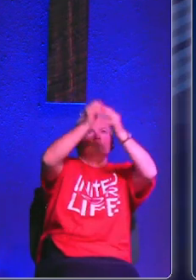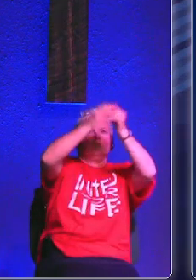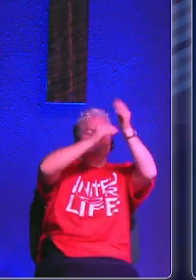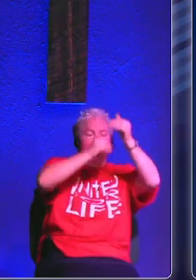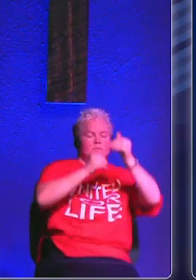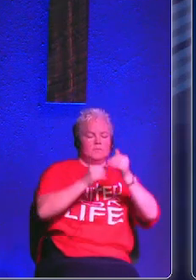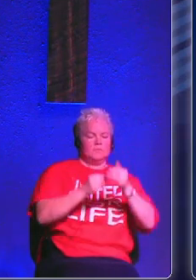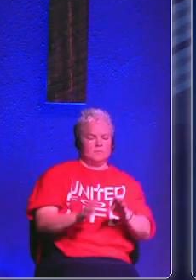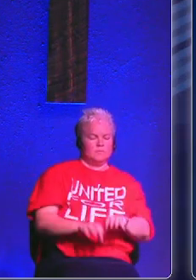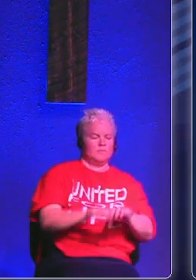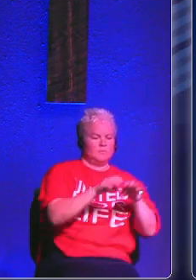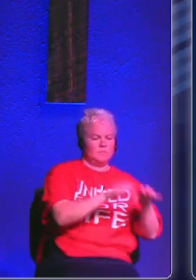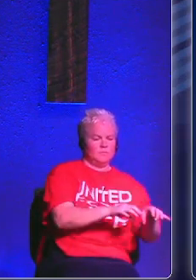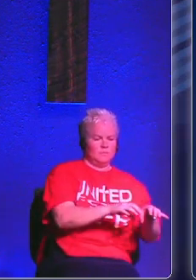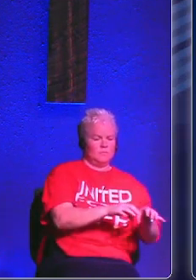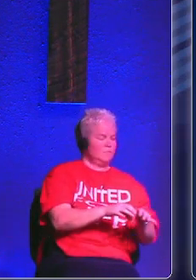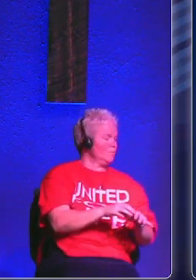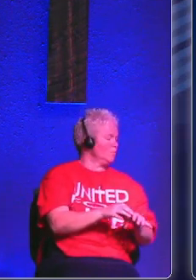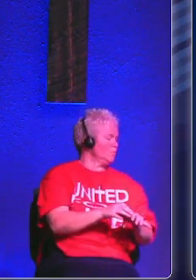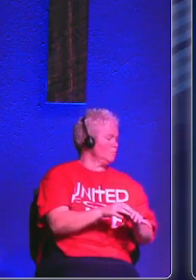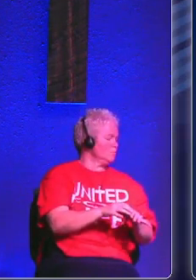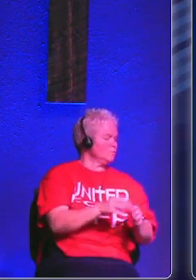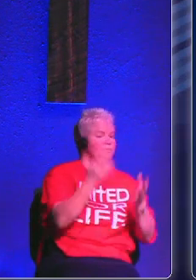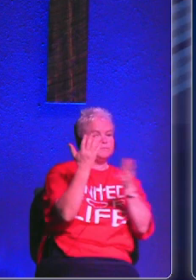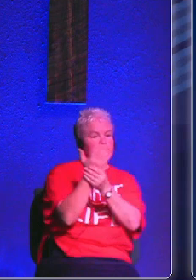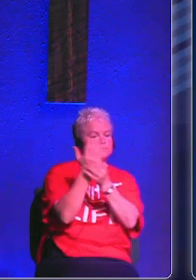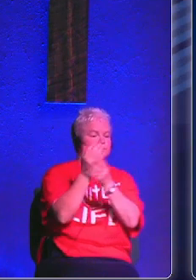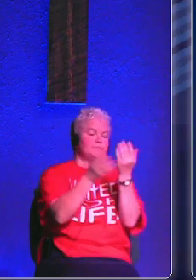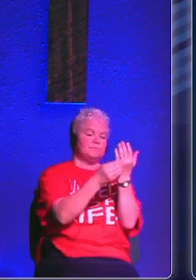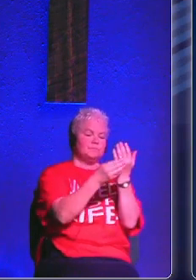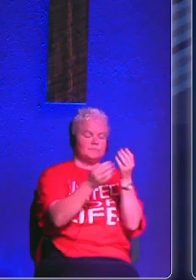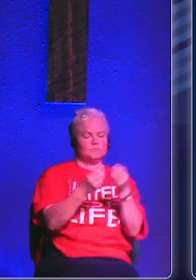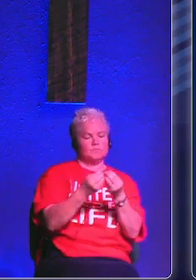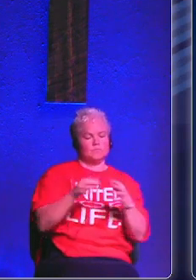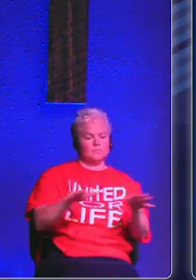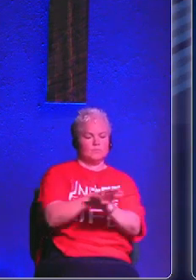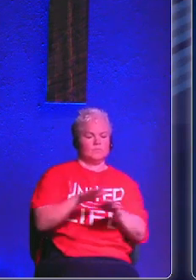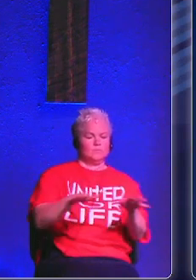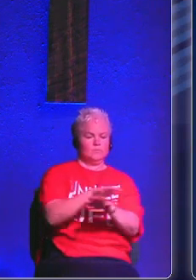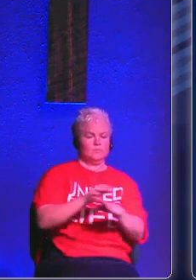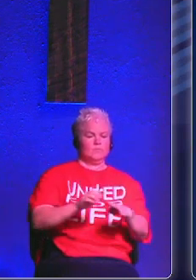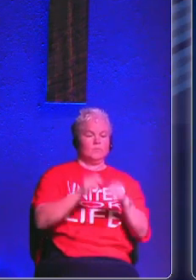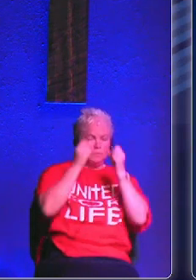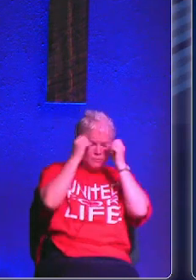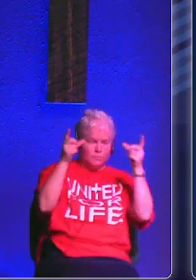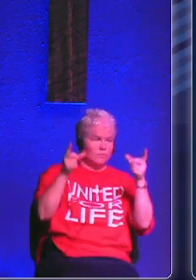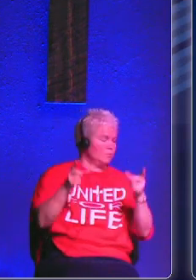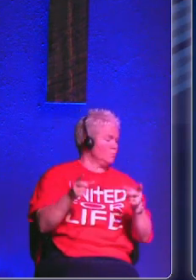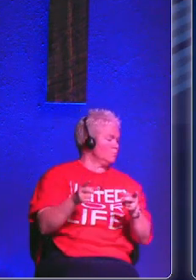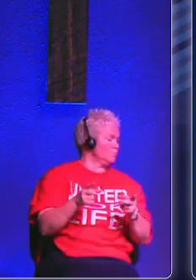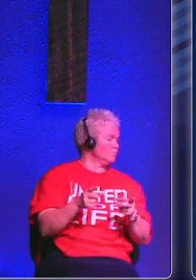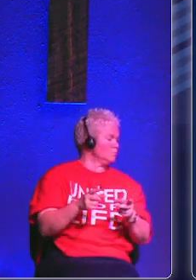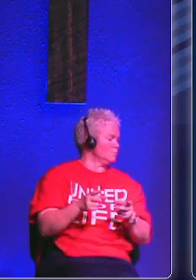just move into those buildings, and everything we put our hand to, this land is amazing.